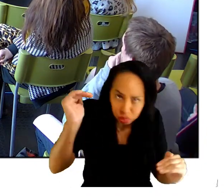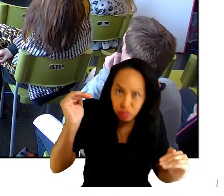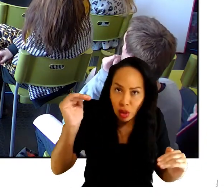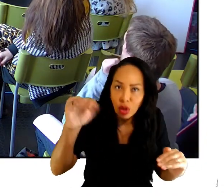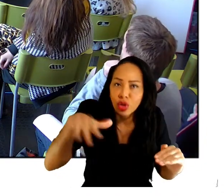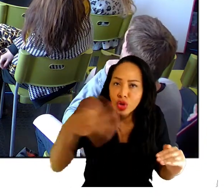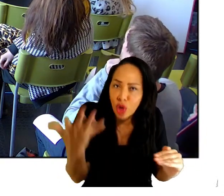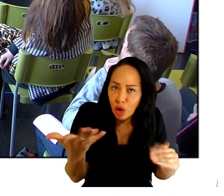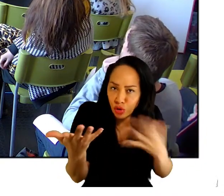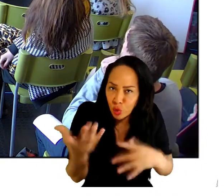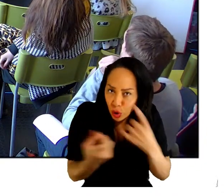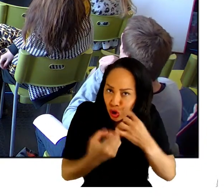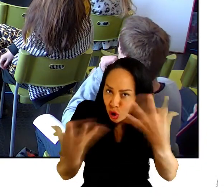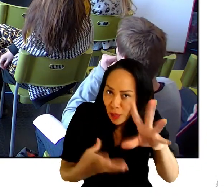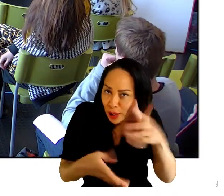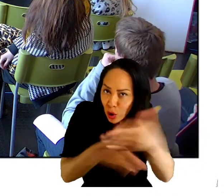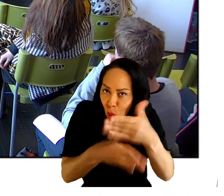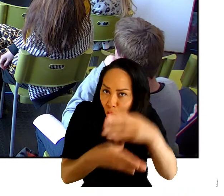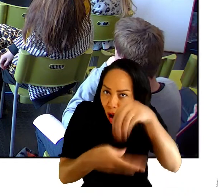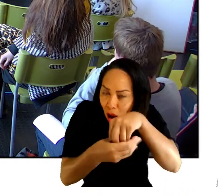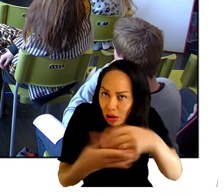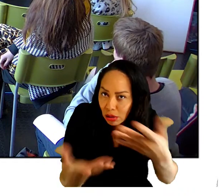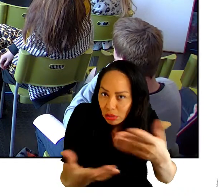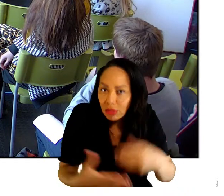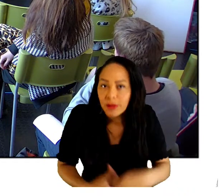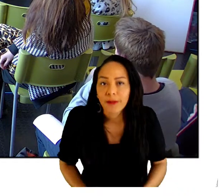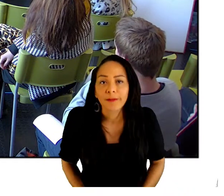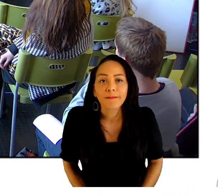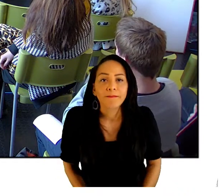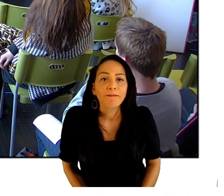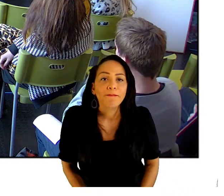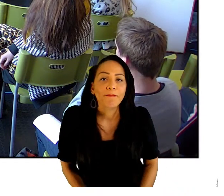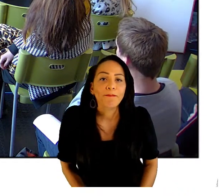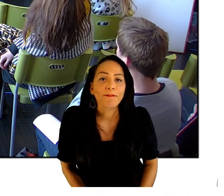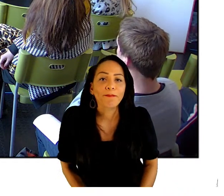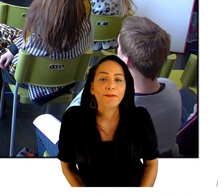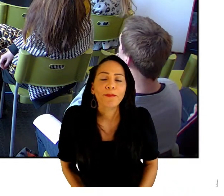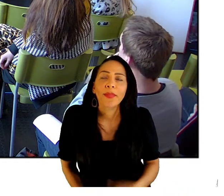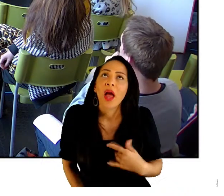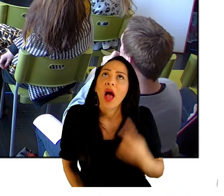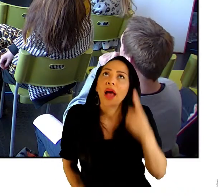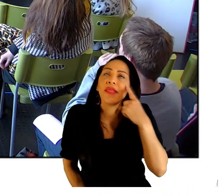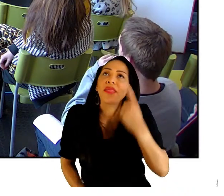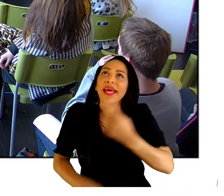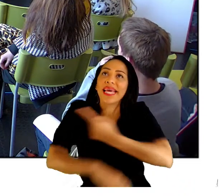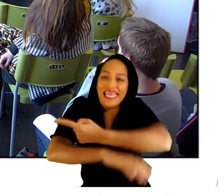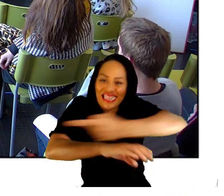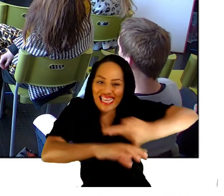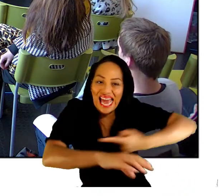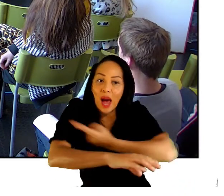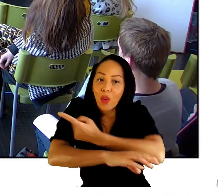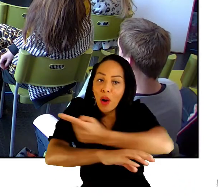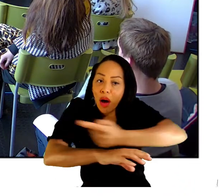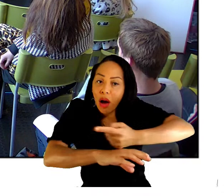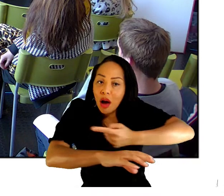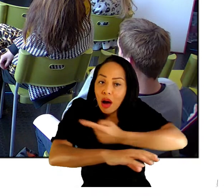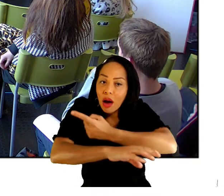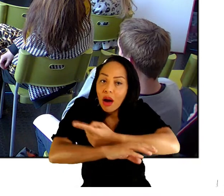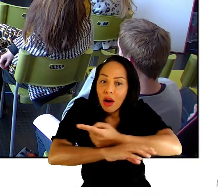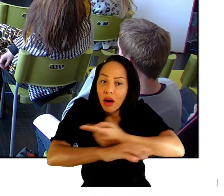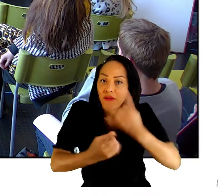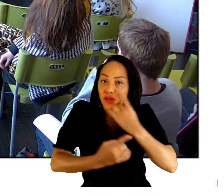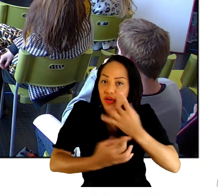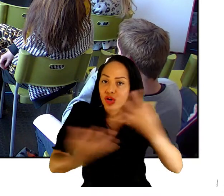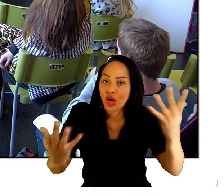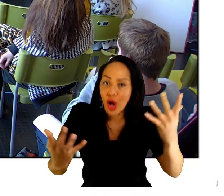I would think that by the end of the hour of the actual performance, it becomes very much apparent that the body is the marvel